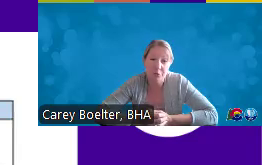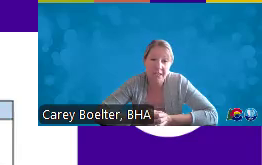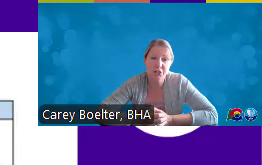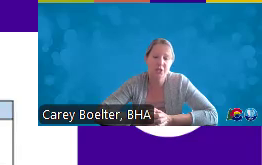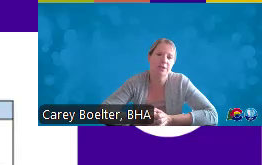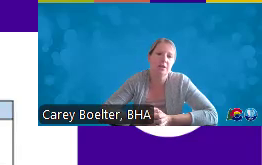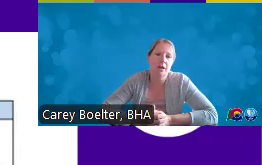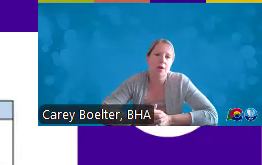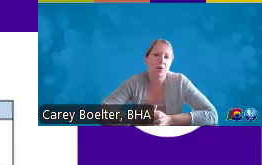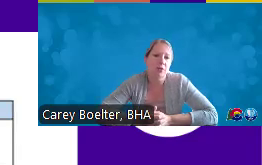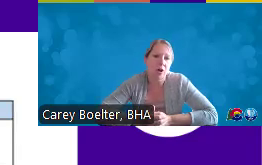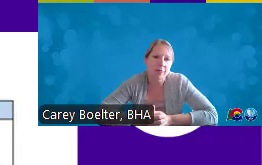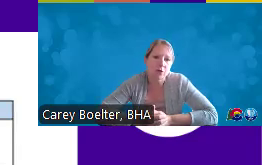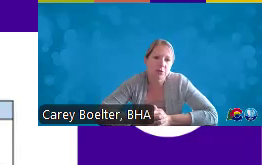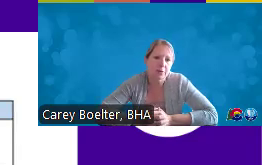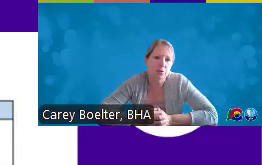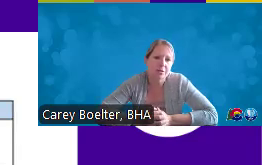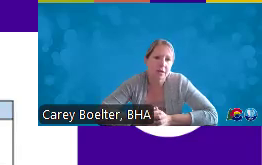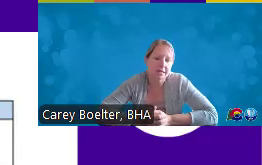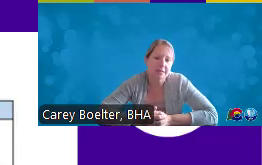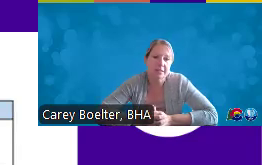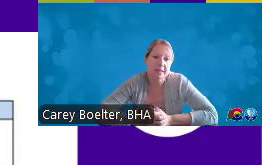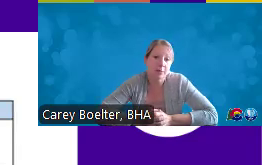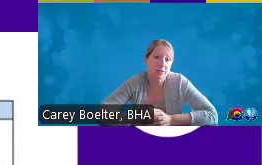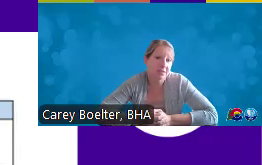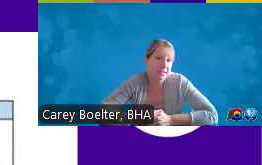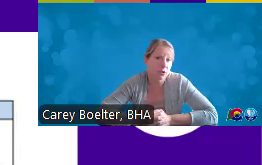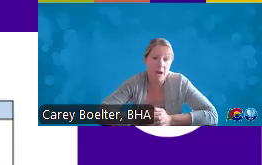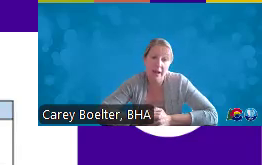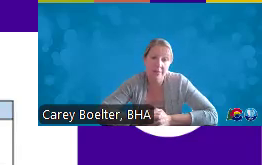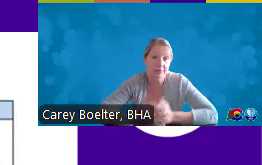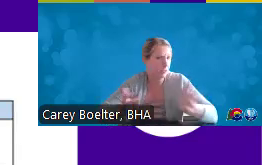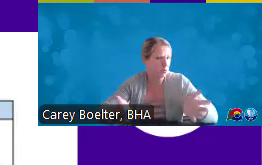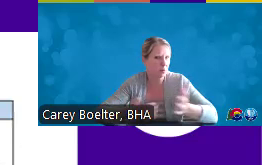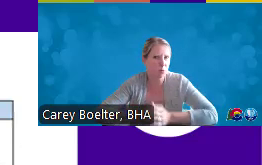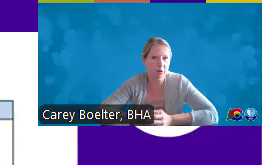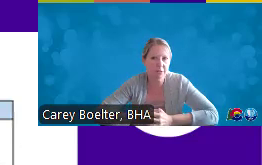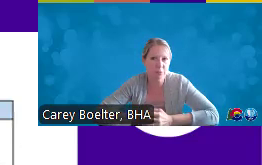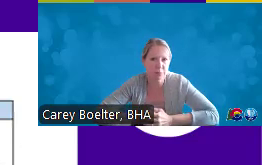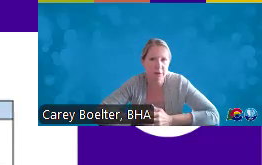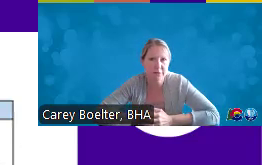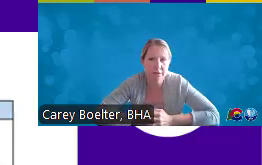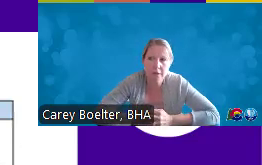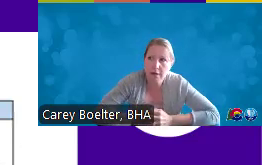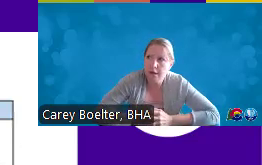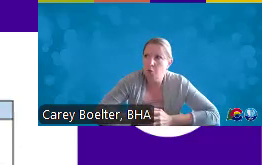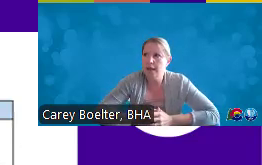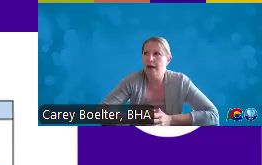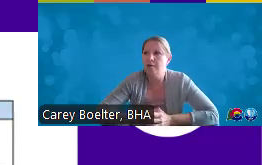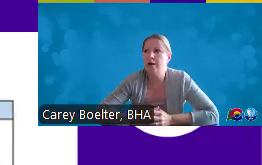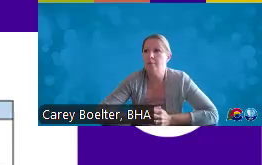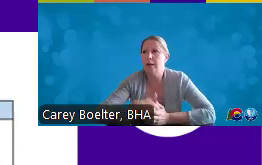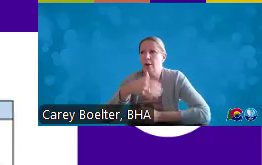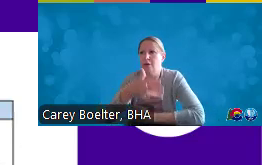about transportation and whether law enforcement was contacted and came to the scene or not, if this was a mobile crisis response.